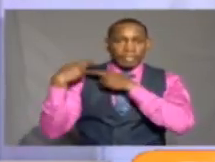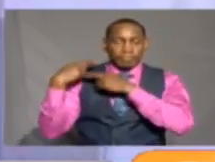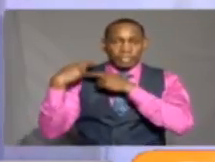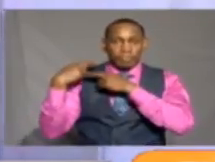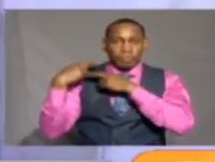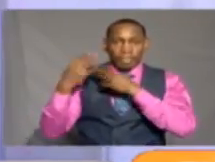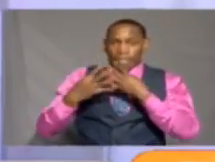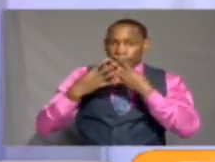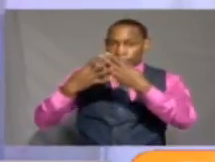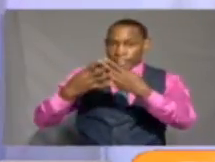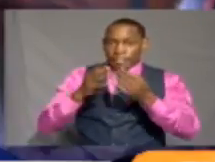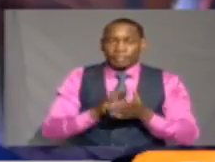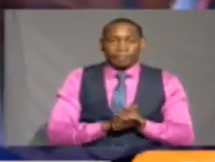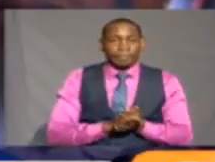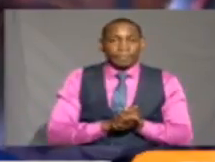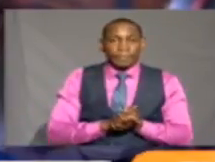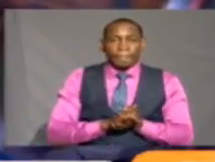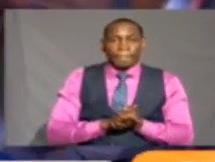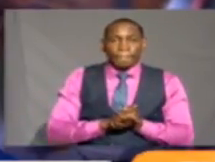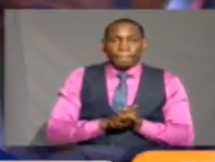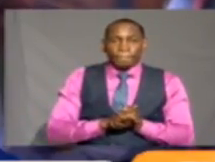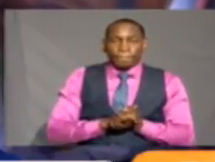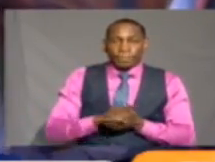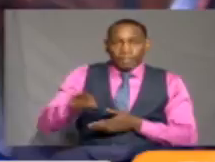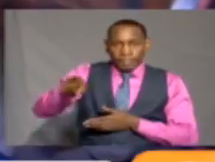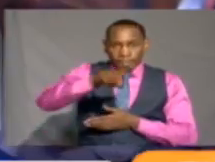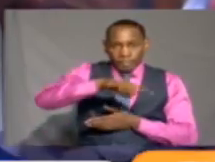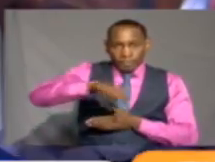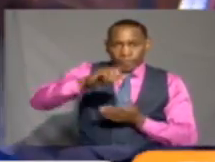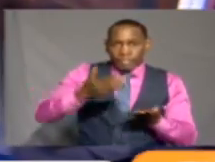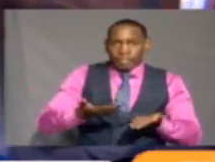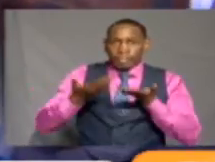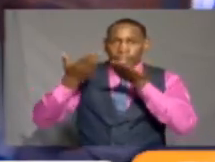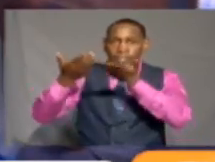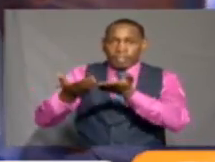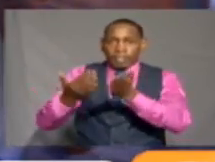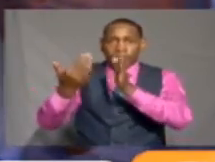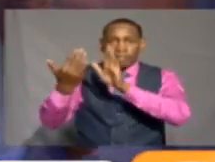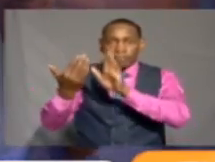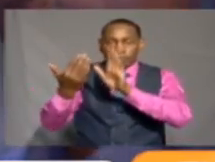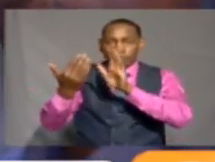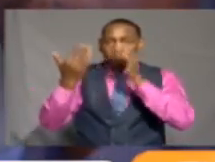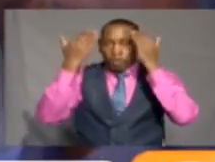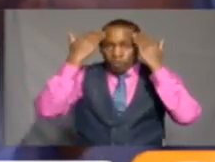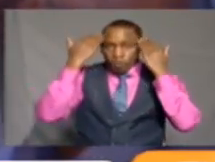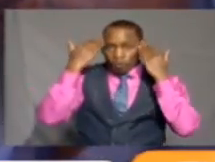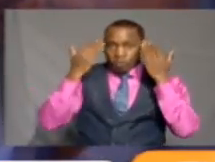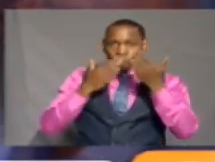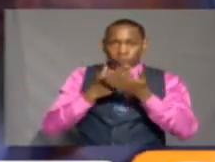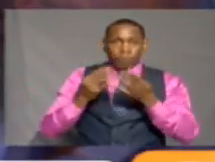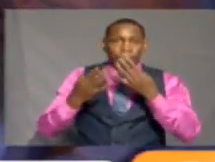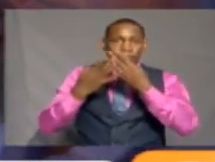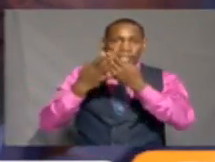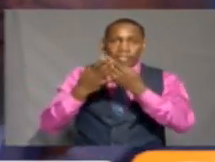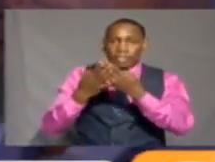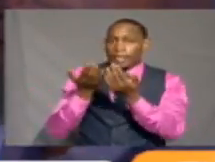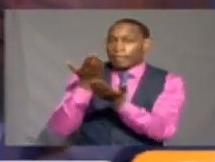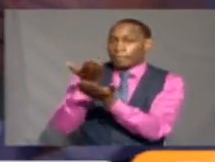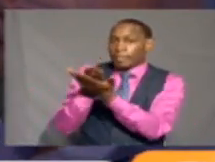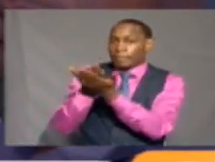prosecution. We will take the issue to the court through the prosecution so that we can request